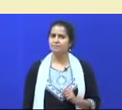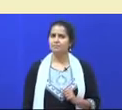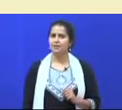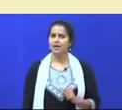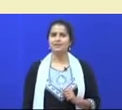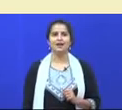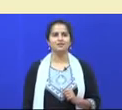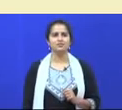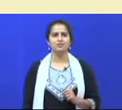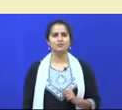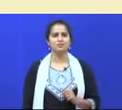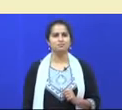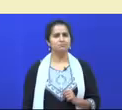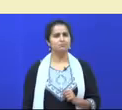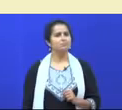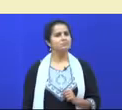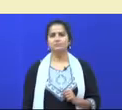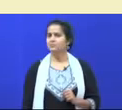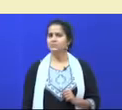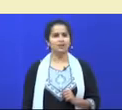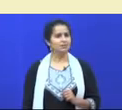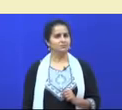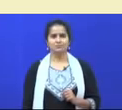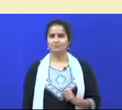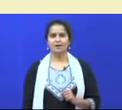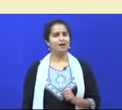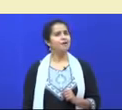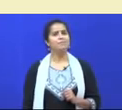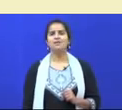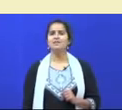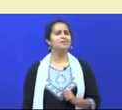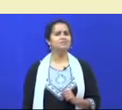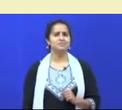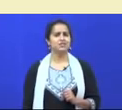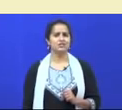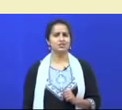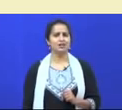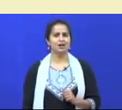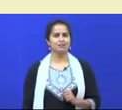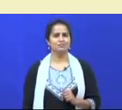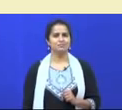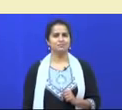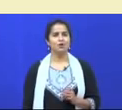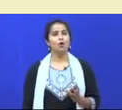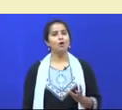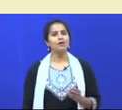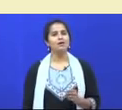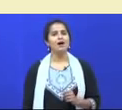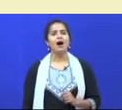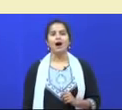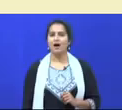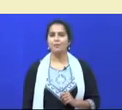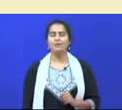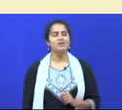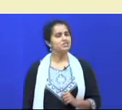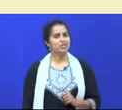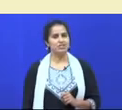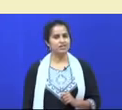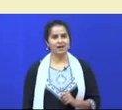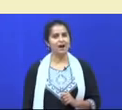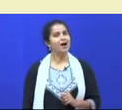kim, and the answer is na, aham na shikshika or